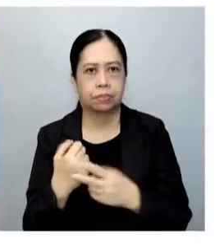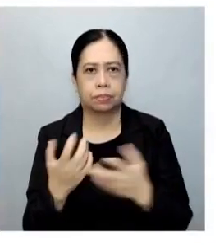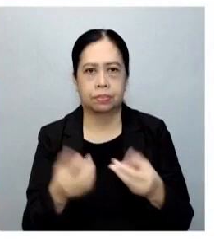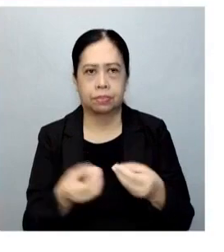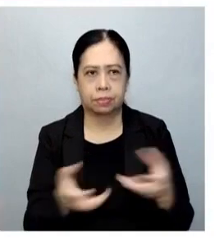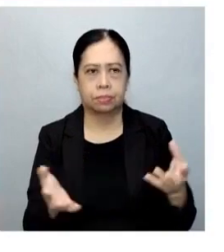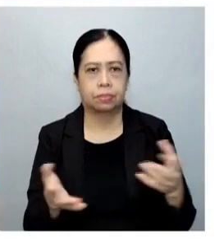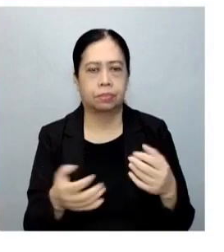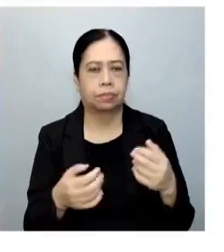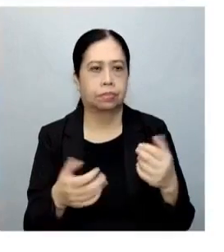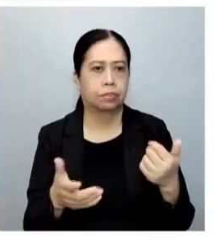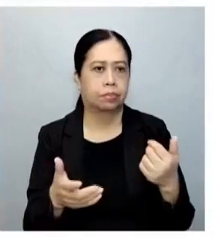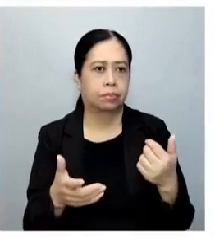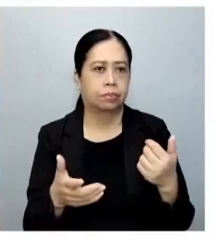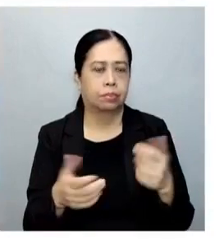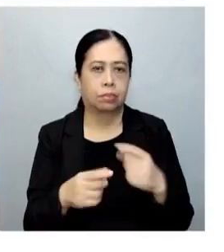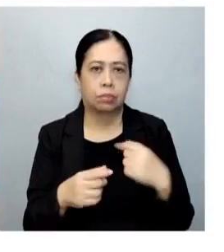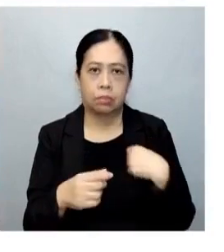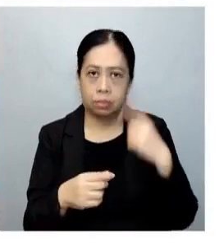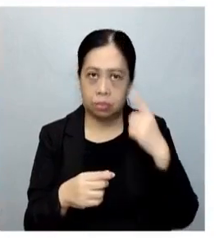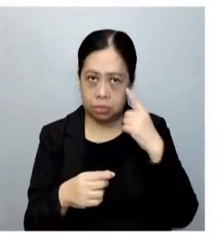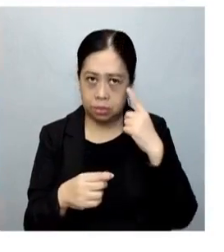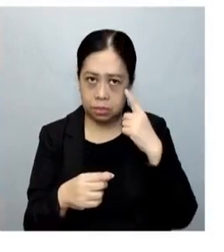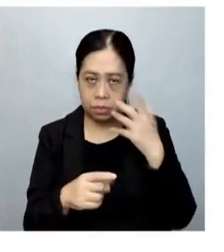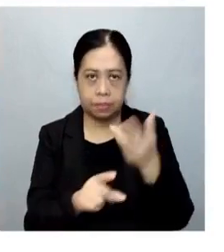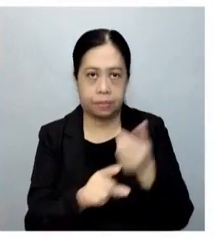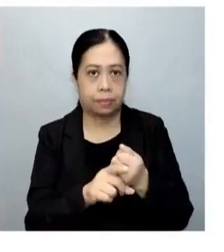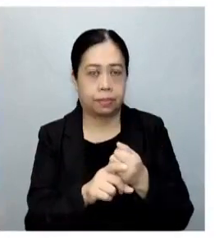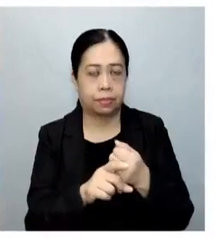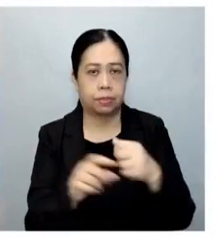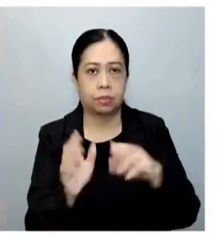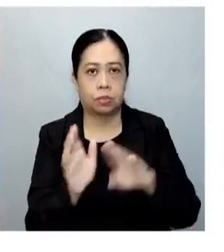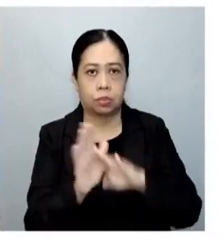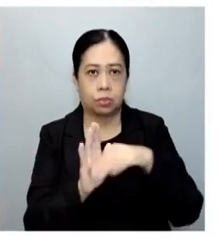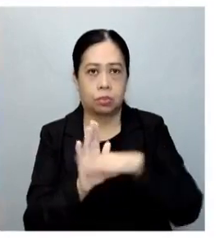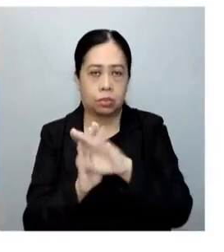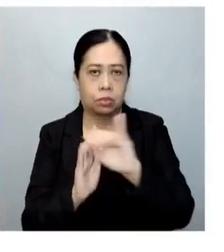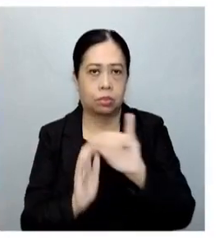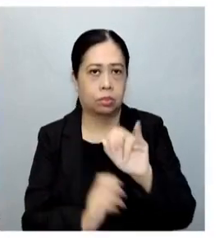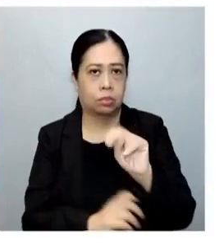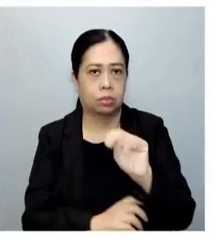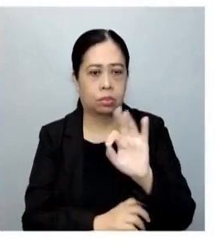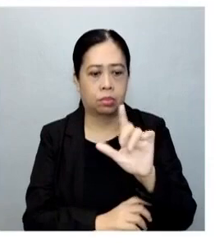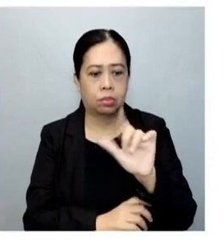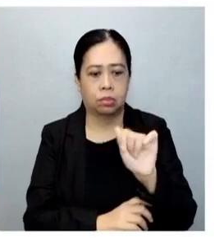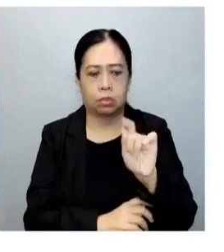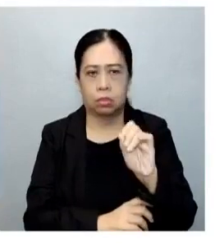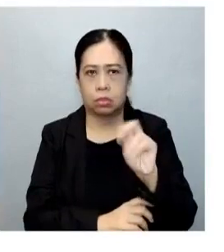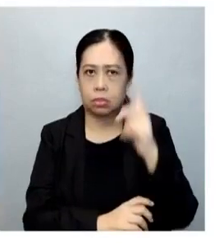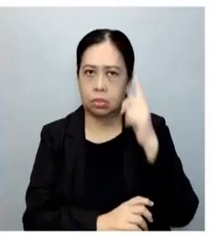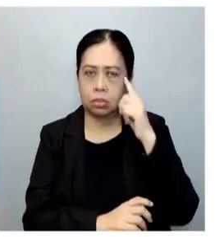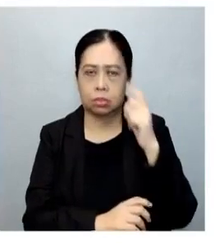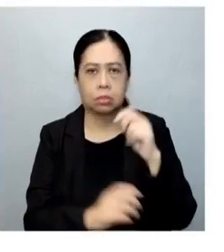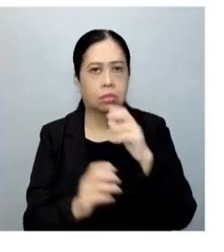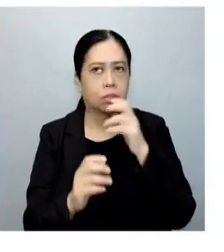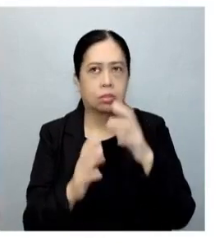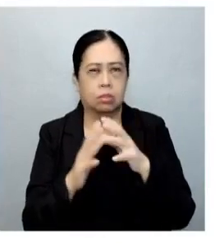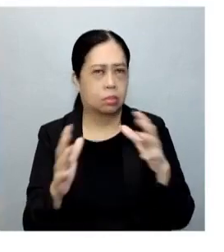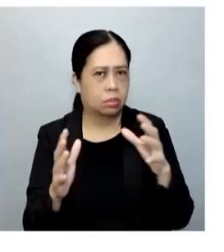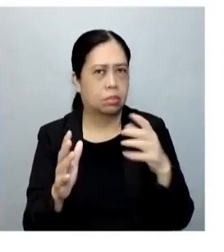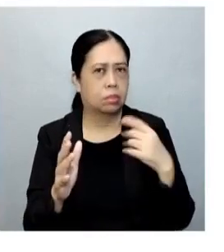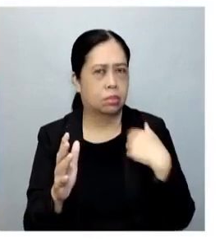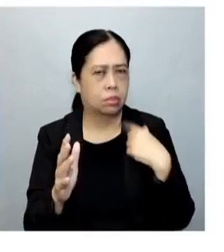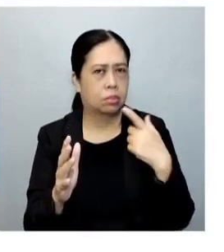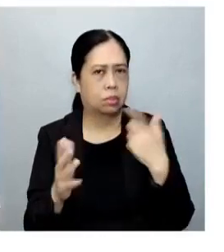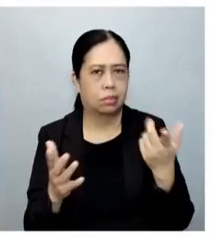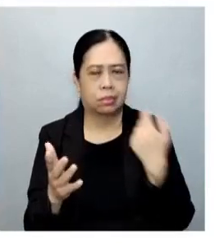meantime, I think that the impact on inflation is not going to be that much. But it's still, you know, as I said, the